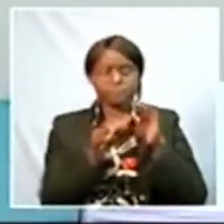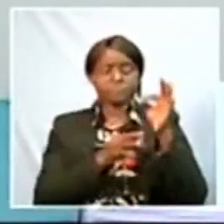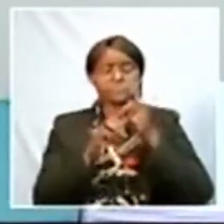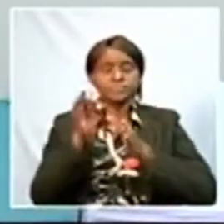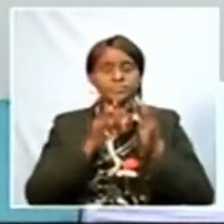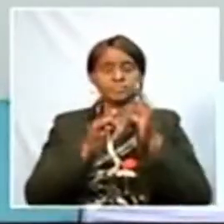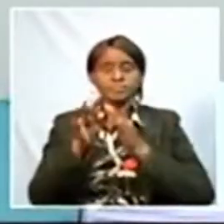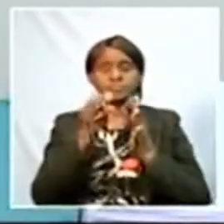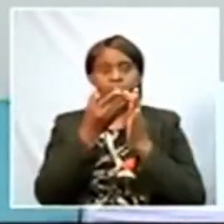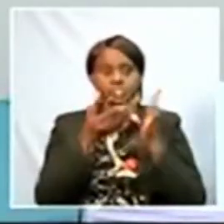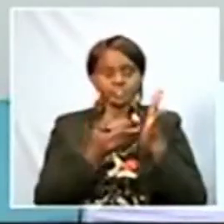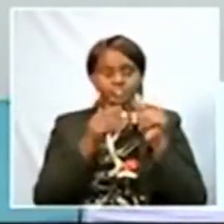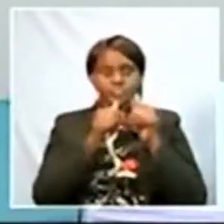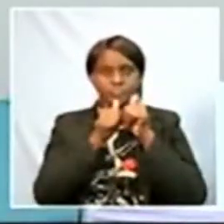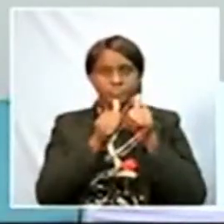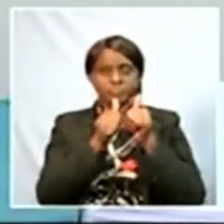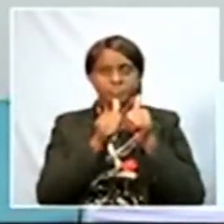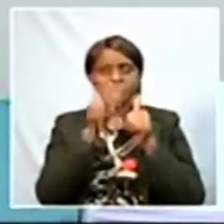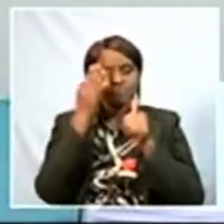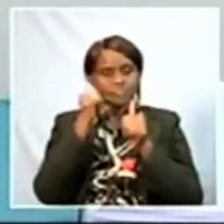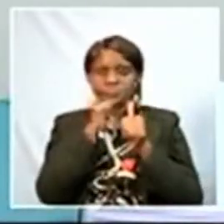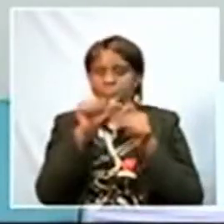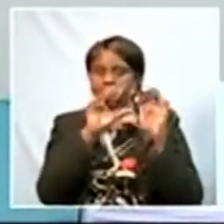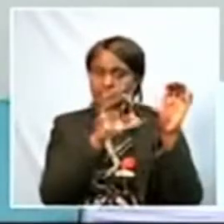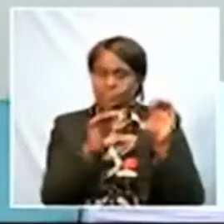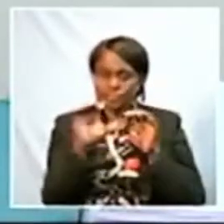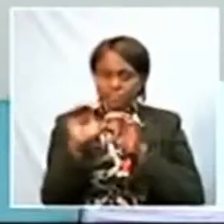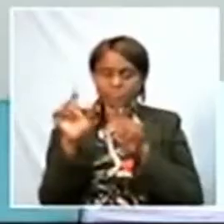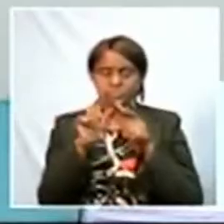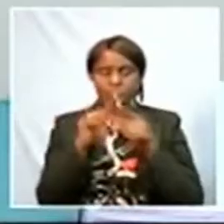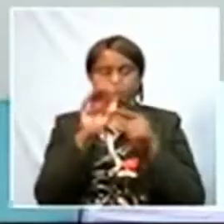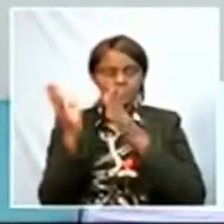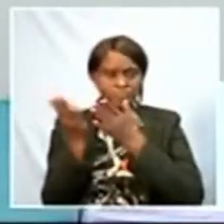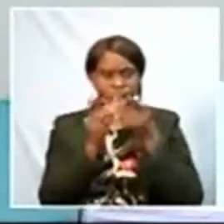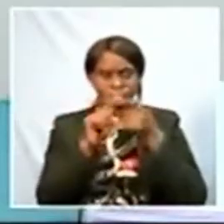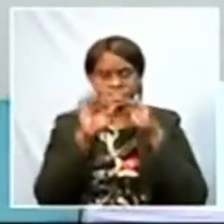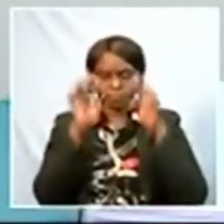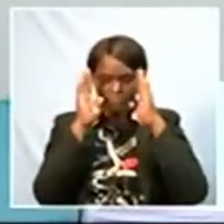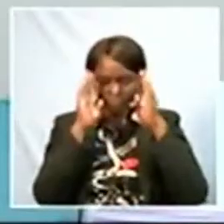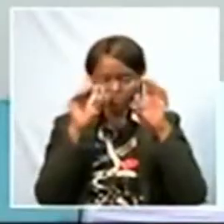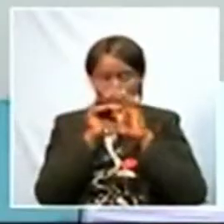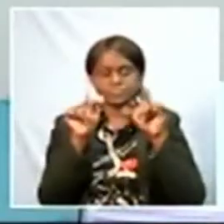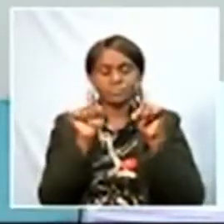narration according to you. Why didn't you bring it to their attention in that fashion?